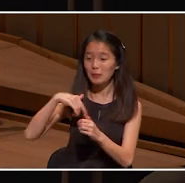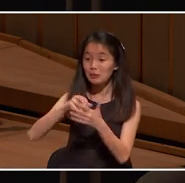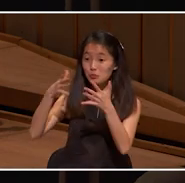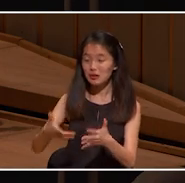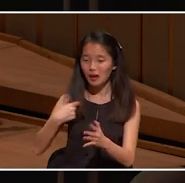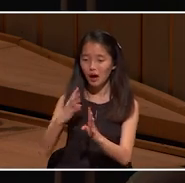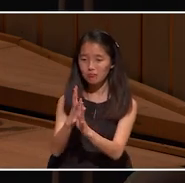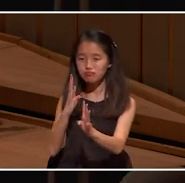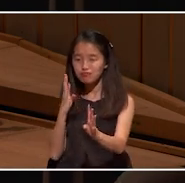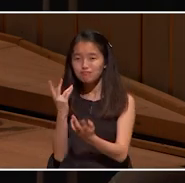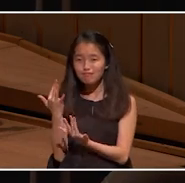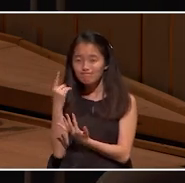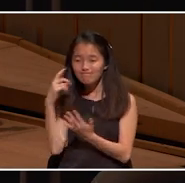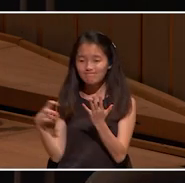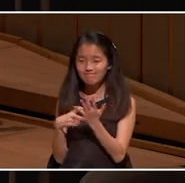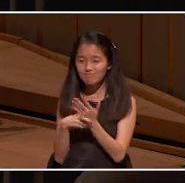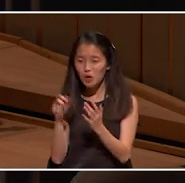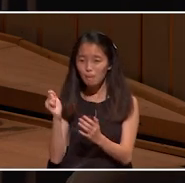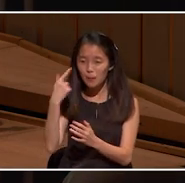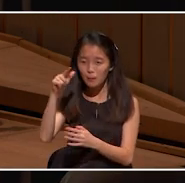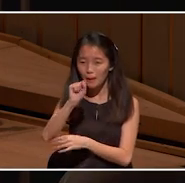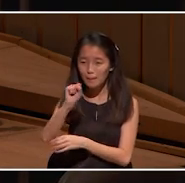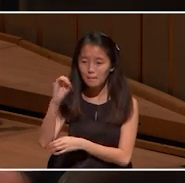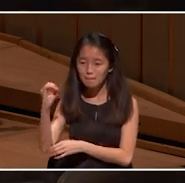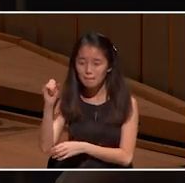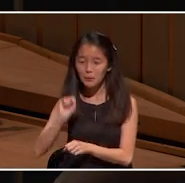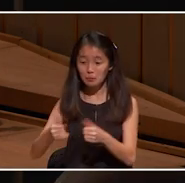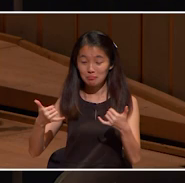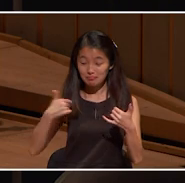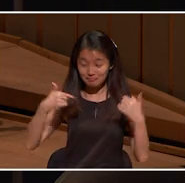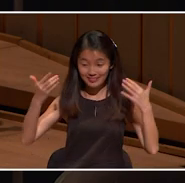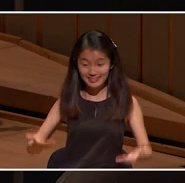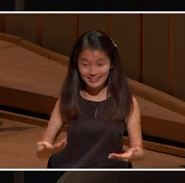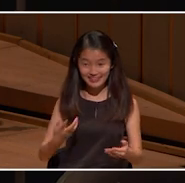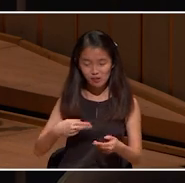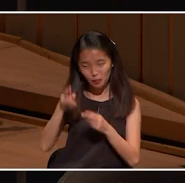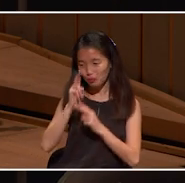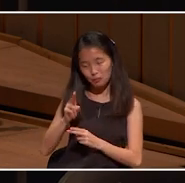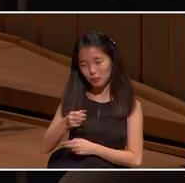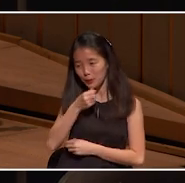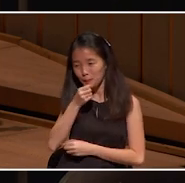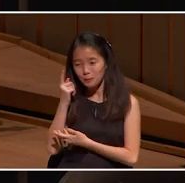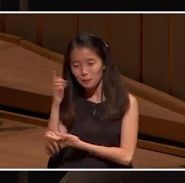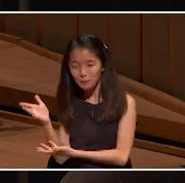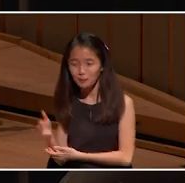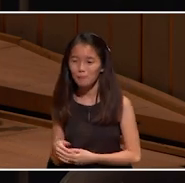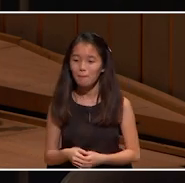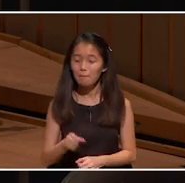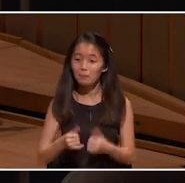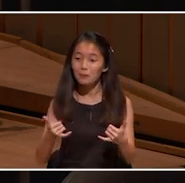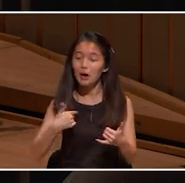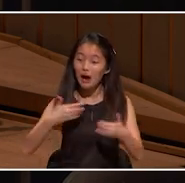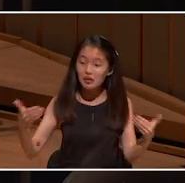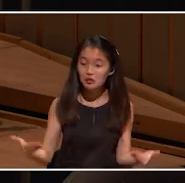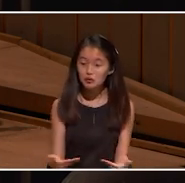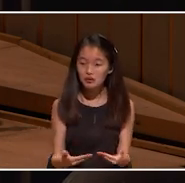honor serving SSO, and especially today for Singapore in this concert. Coming up next, we'd like to introduce to you a violin concerto